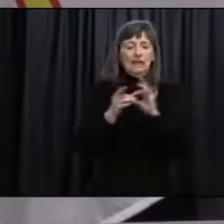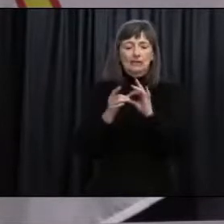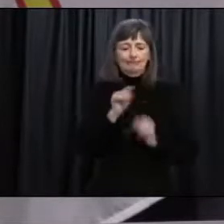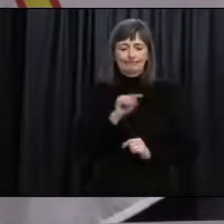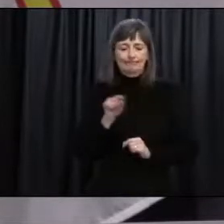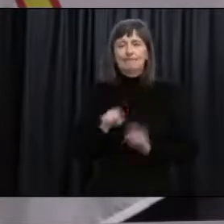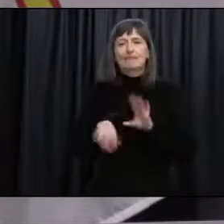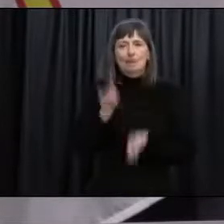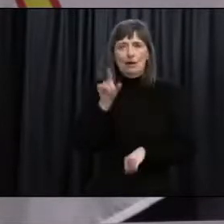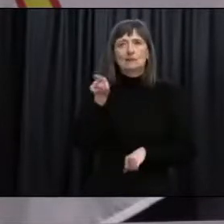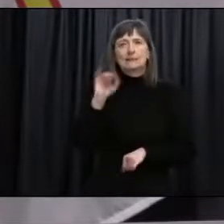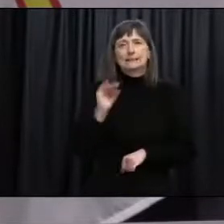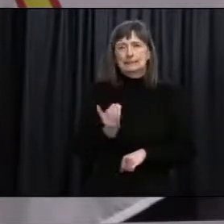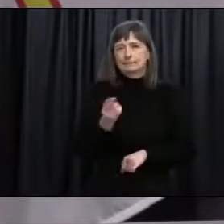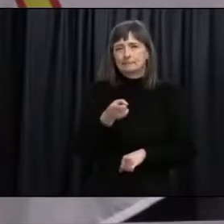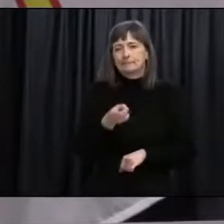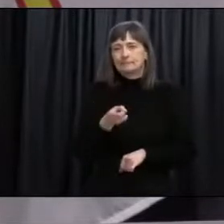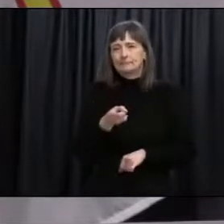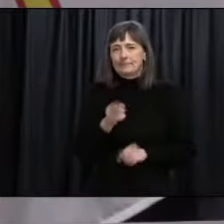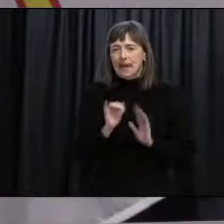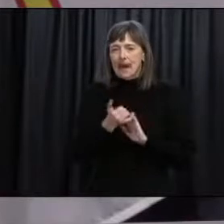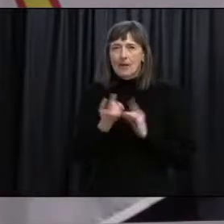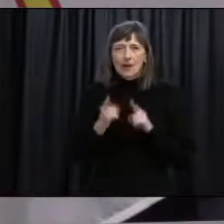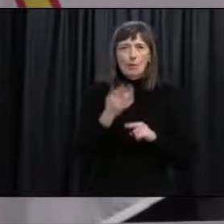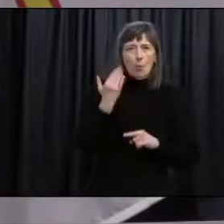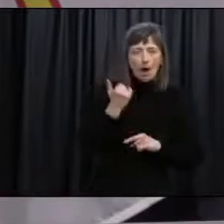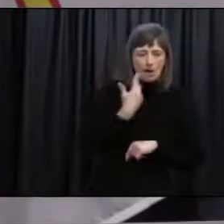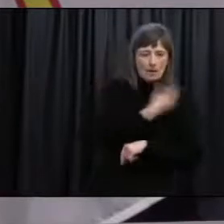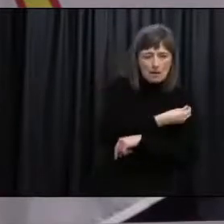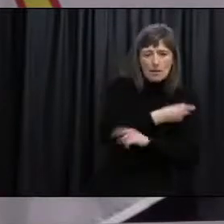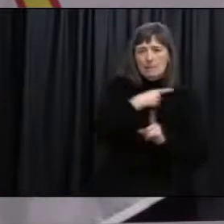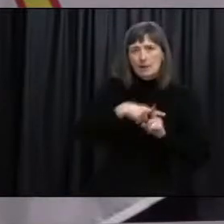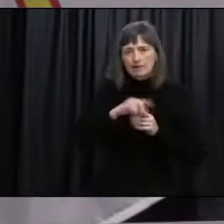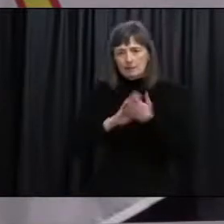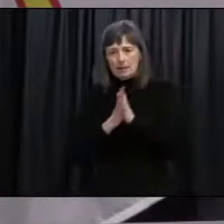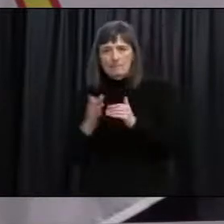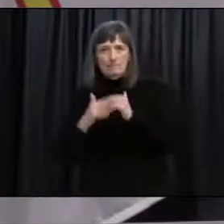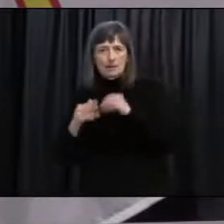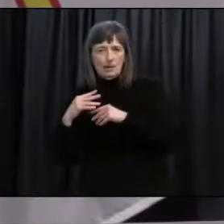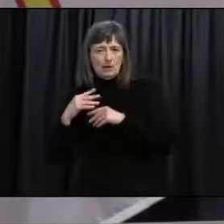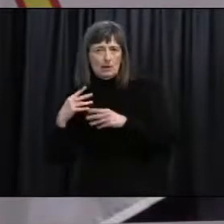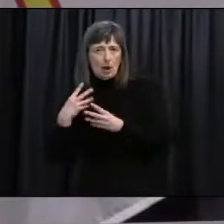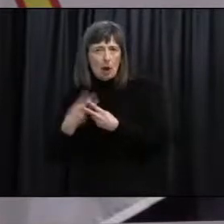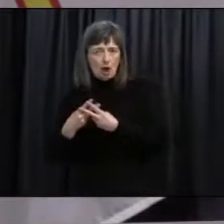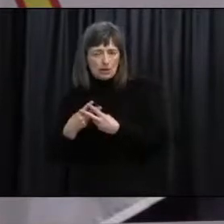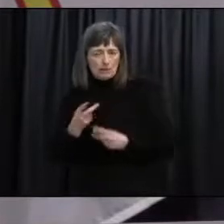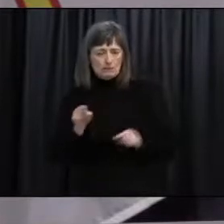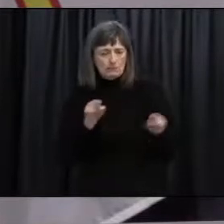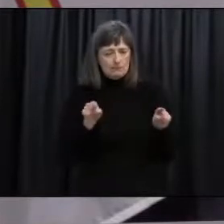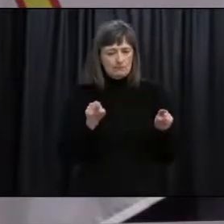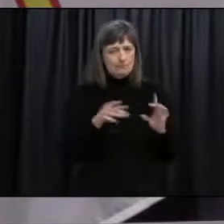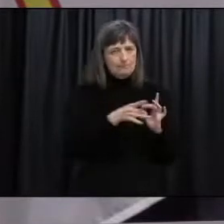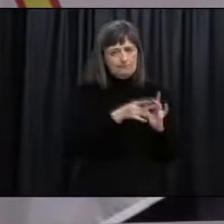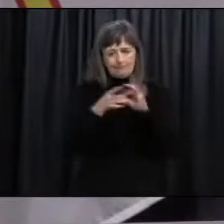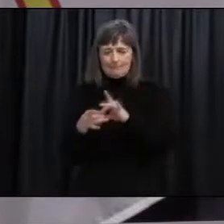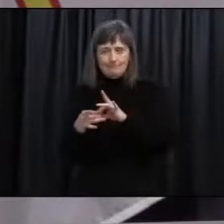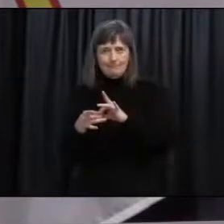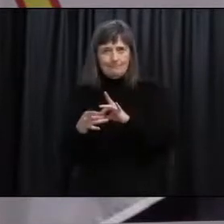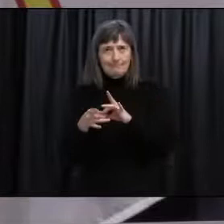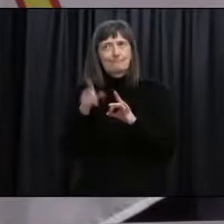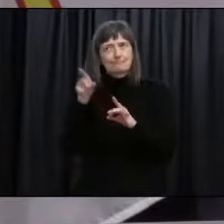whole process. So how this happens, and certainly there was a tight correlation